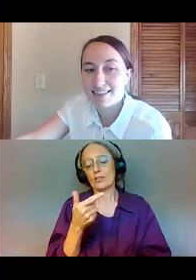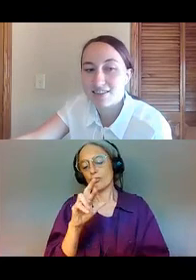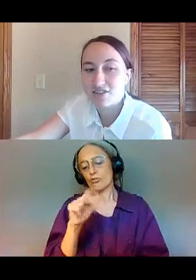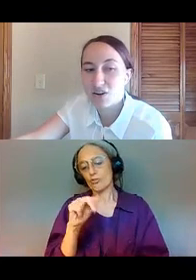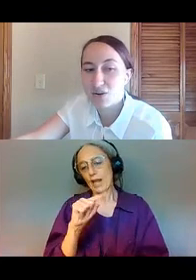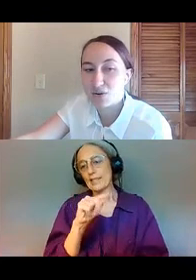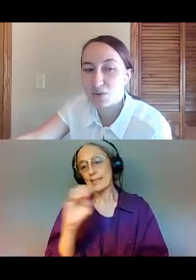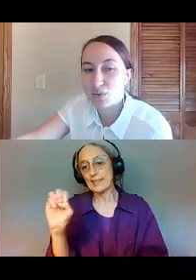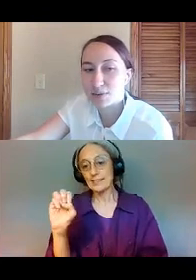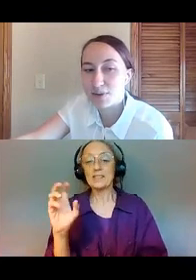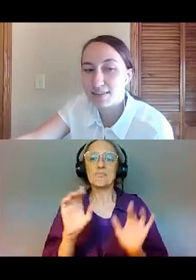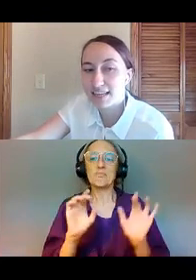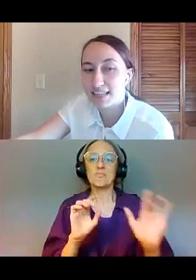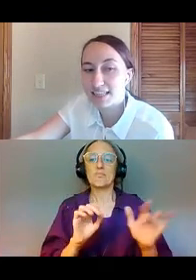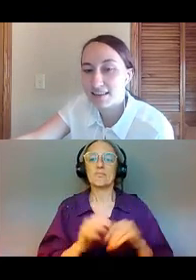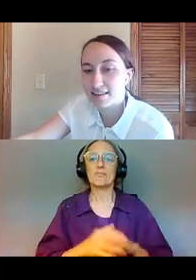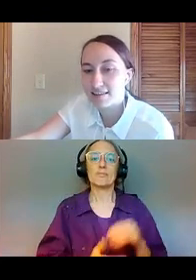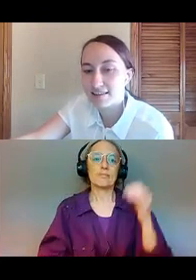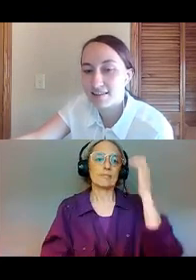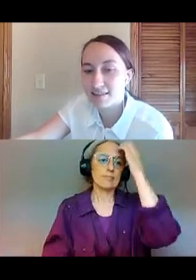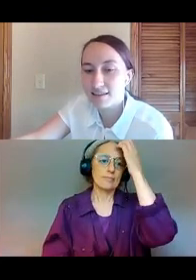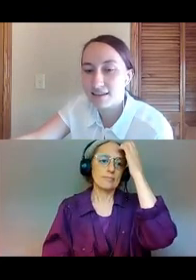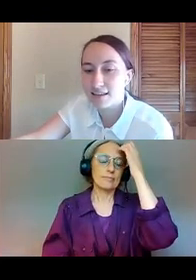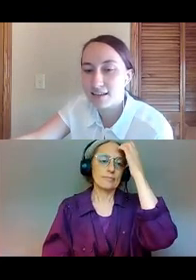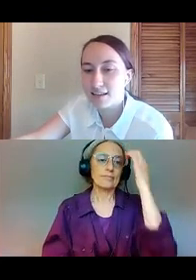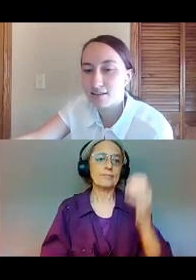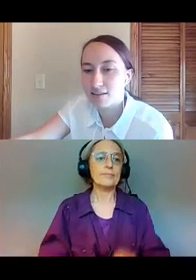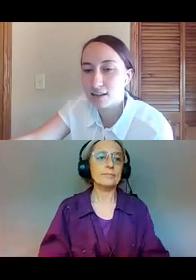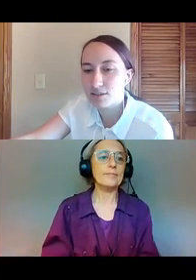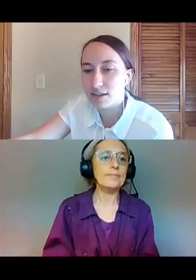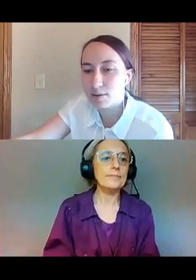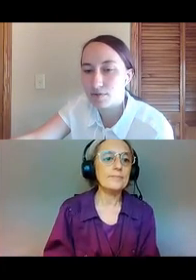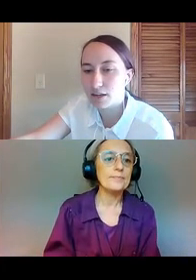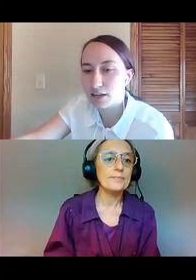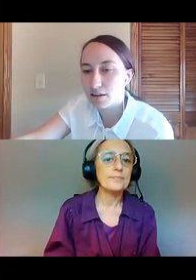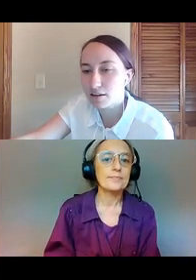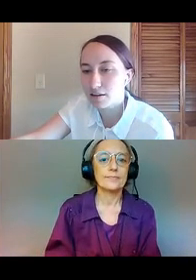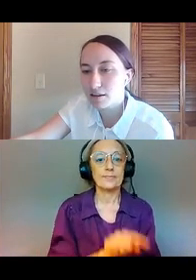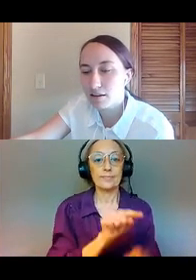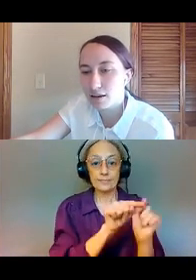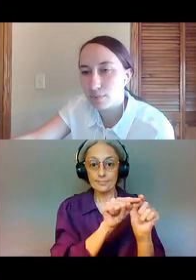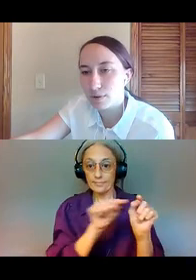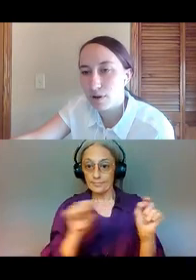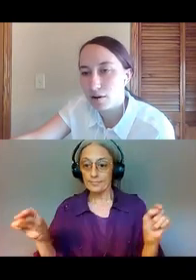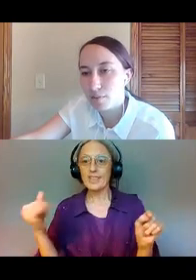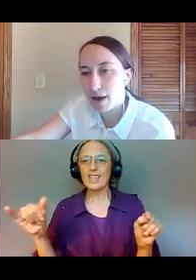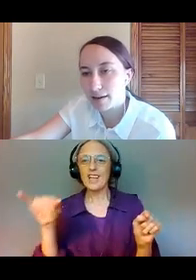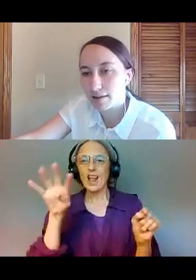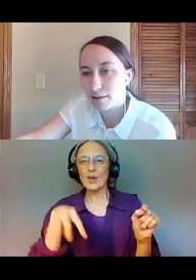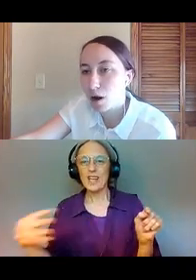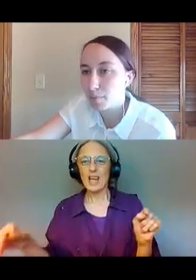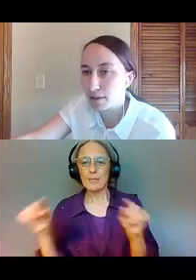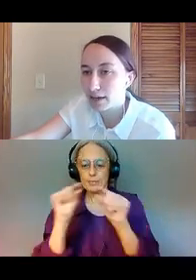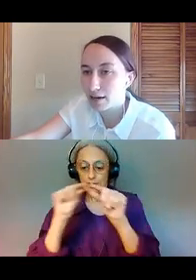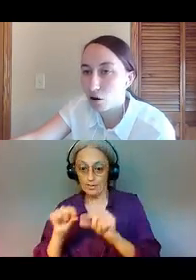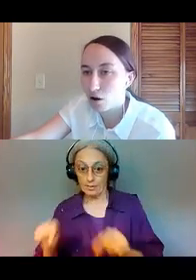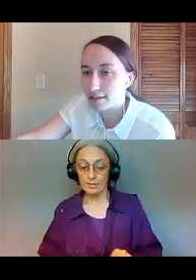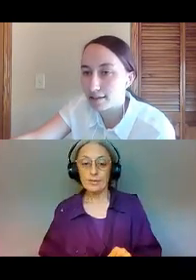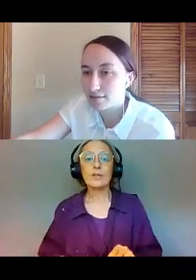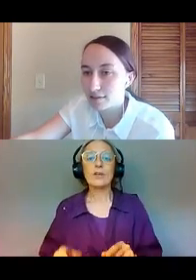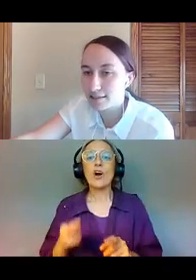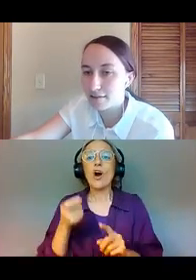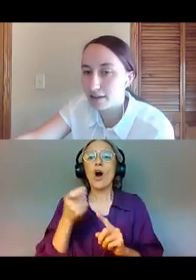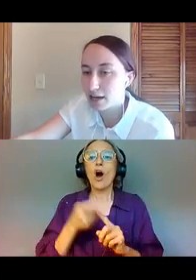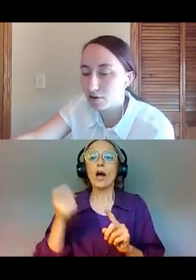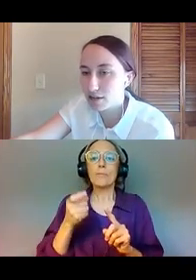And so once we have selected this, in that little yellow table over here, it will automatically populate all